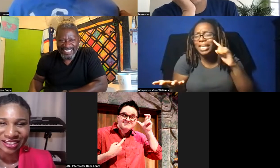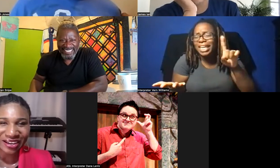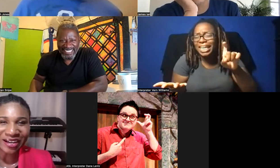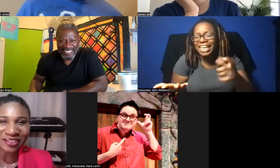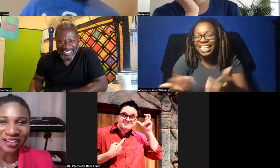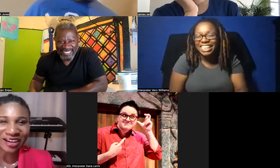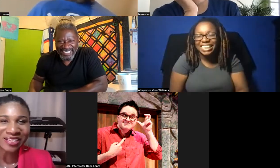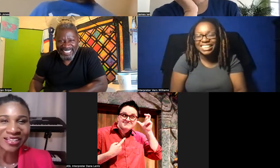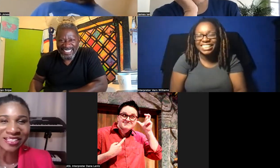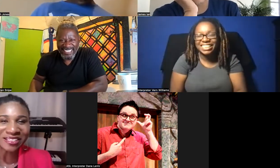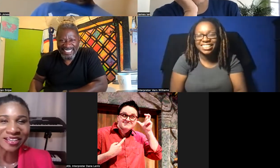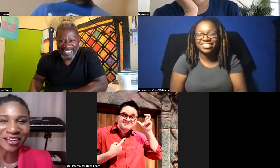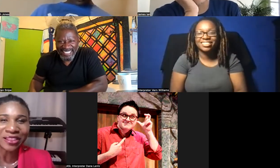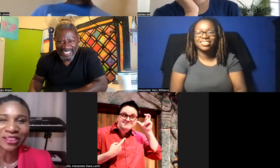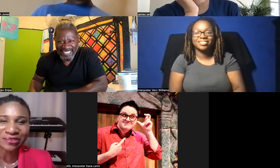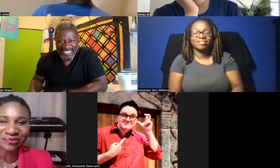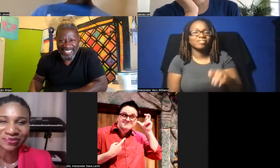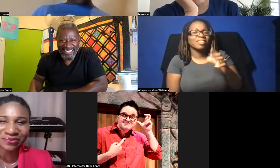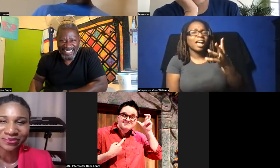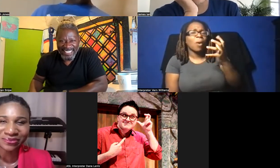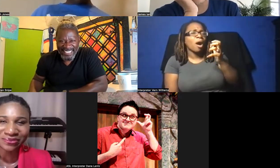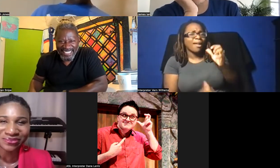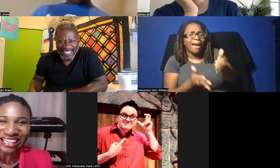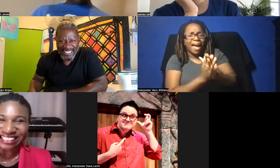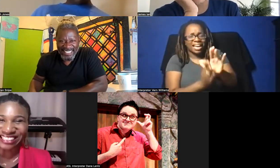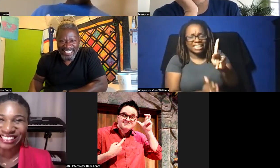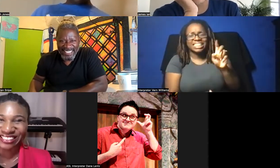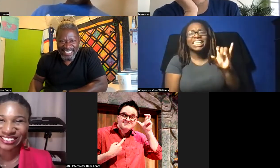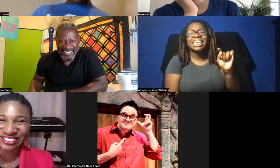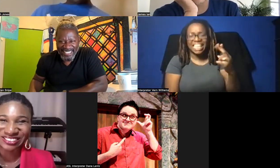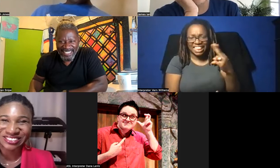I'm just asking. Can I toss this to Keith? Oh, yes.